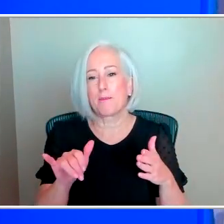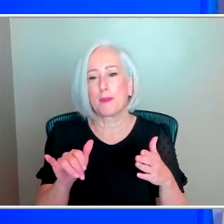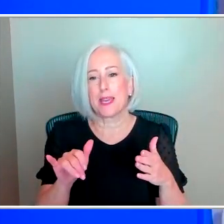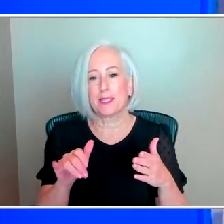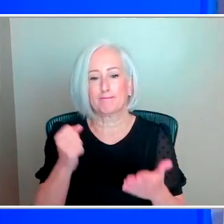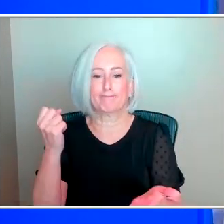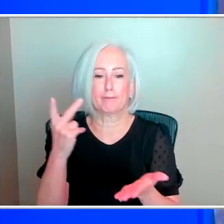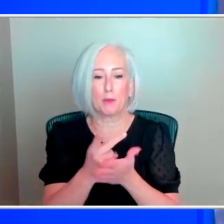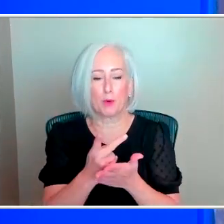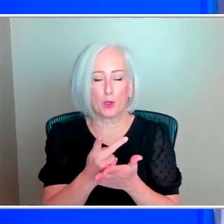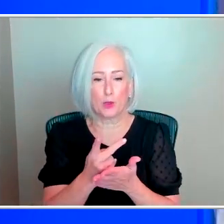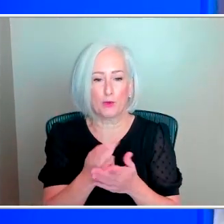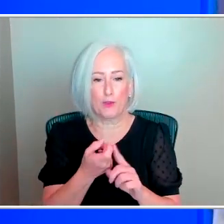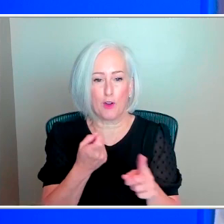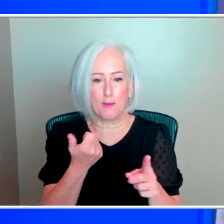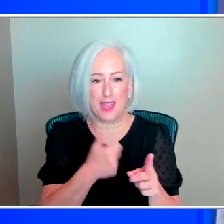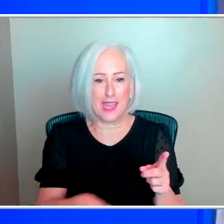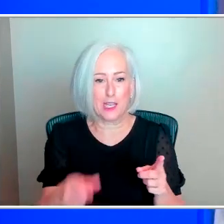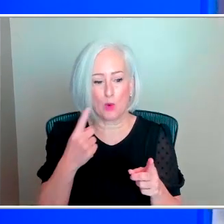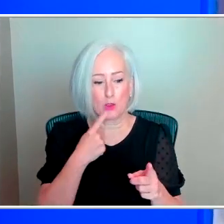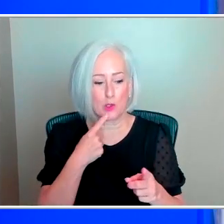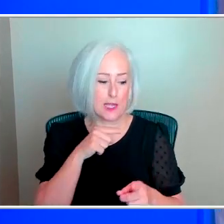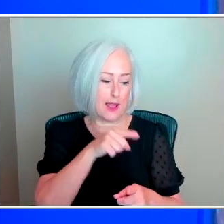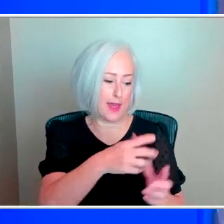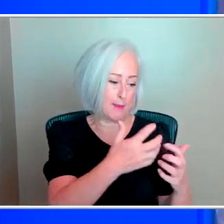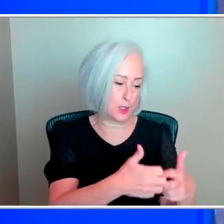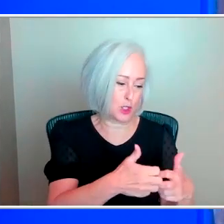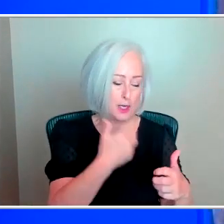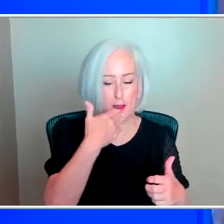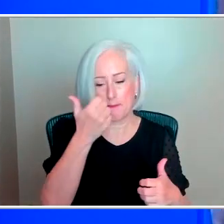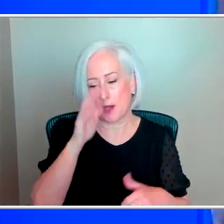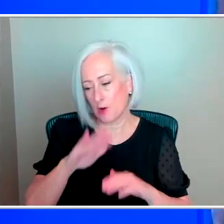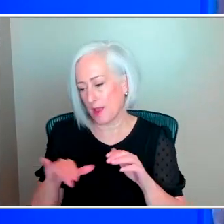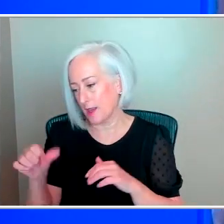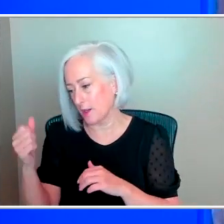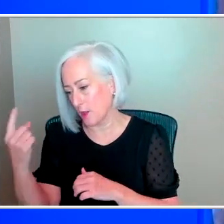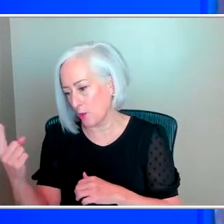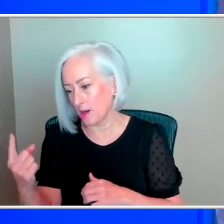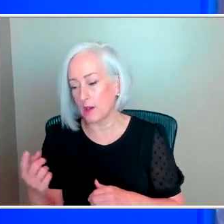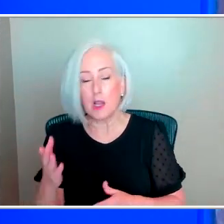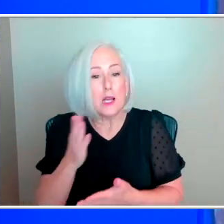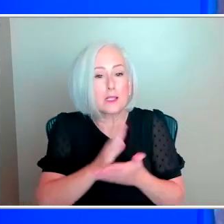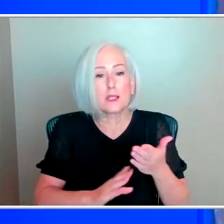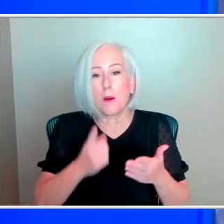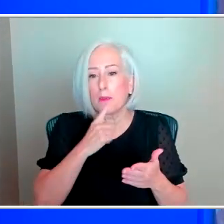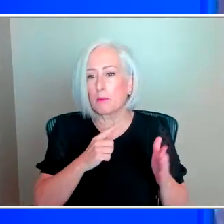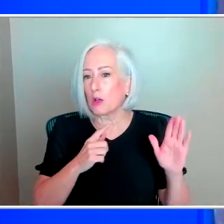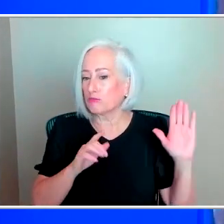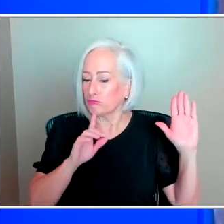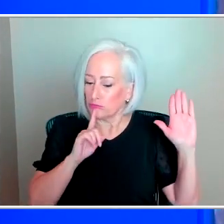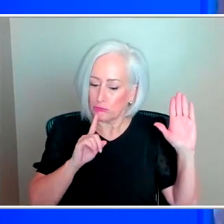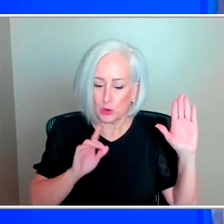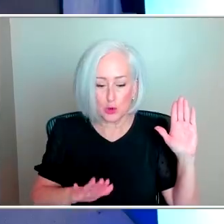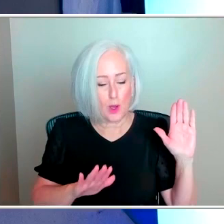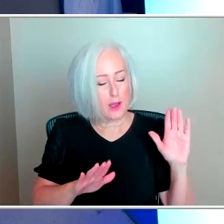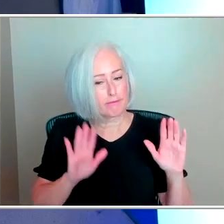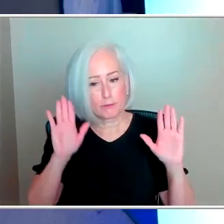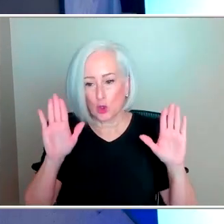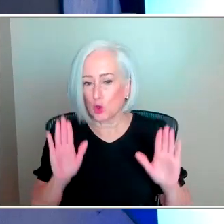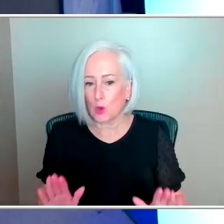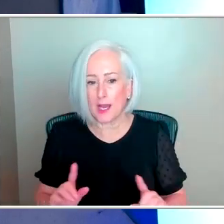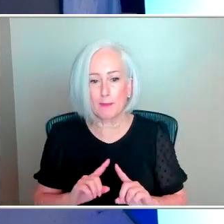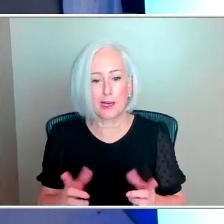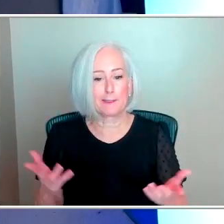anybody to say this one's better than another. Some people swear by them, but I can't tell you here. I'm not prepared to discuss that. I get that,